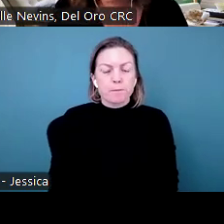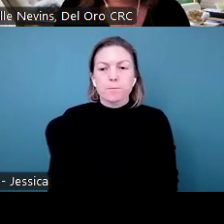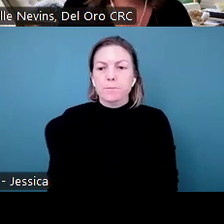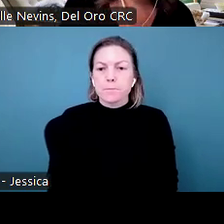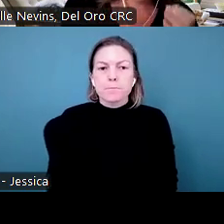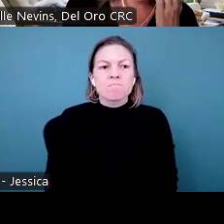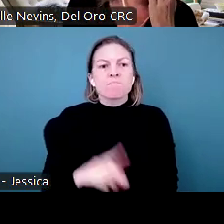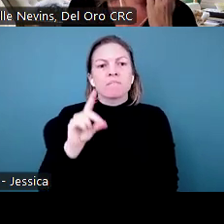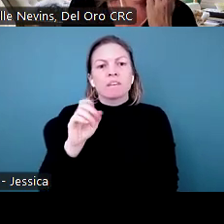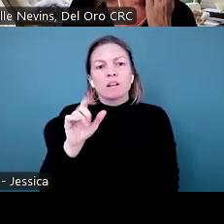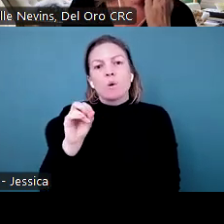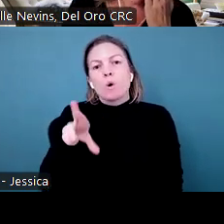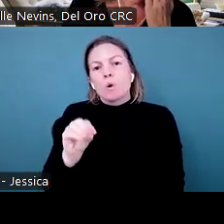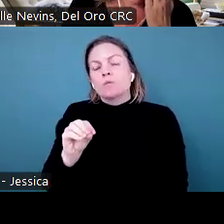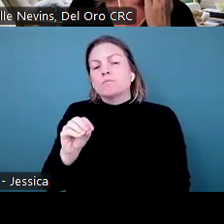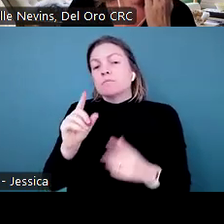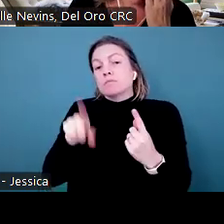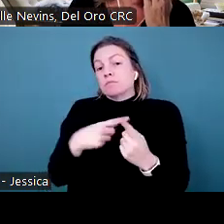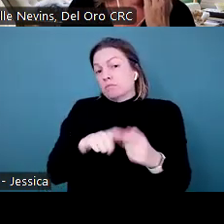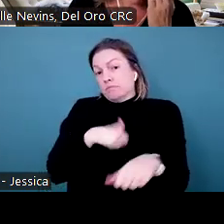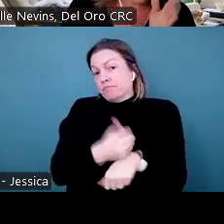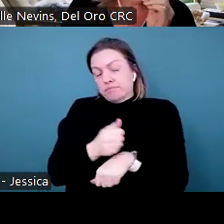Del Oro was actually founded in